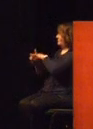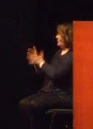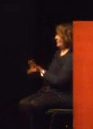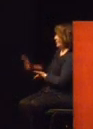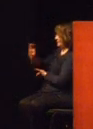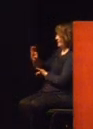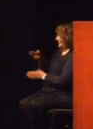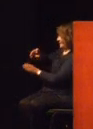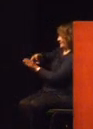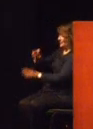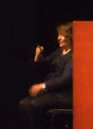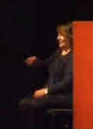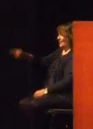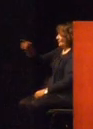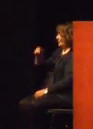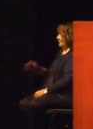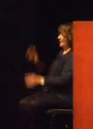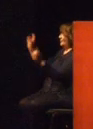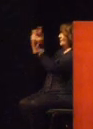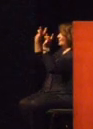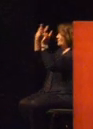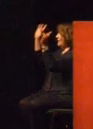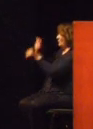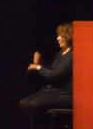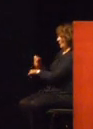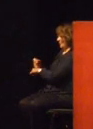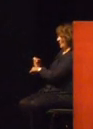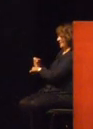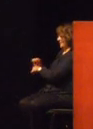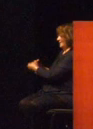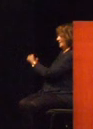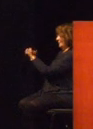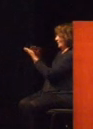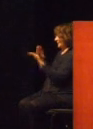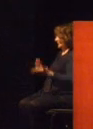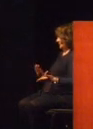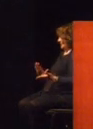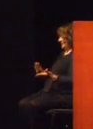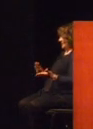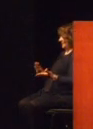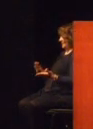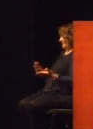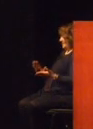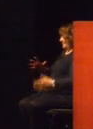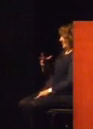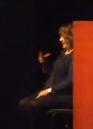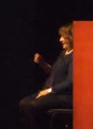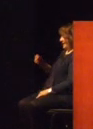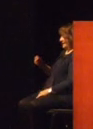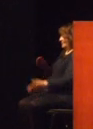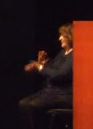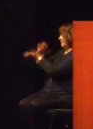to join you in your incredible work on behalf of students. And it ended up being the most